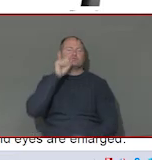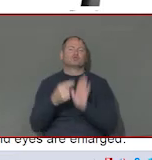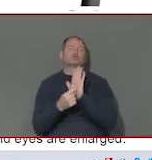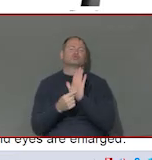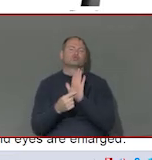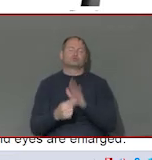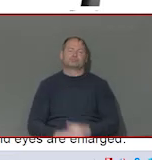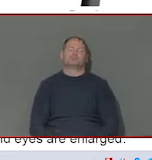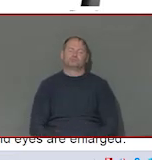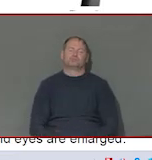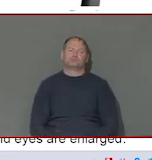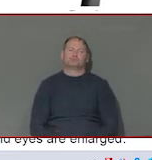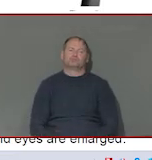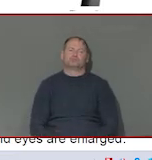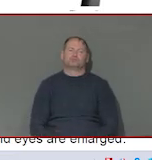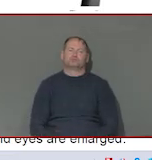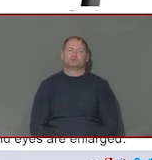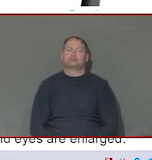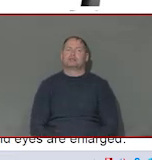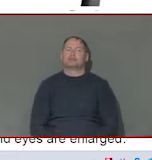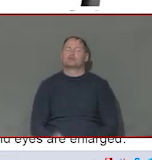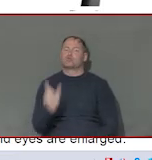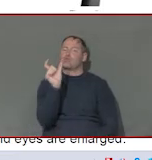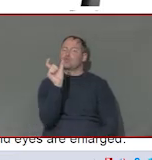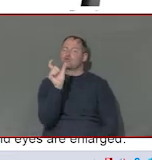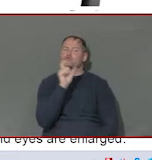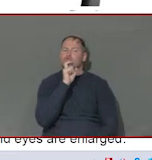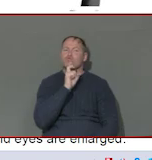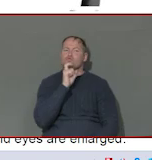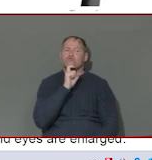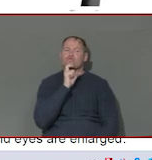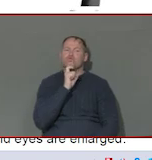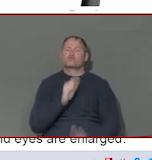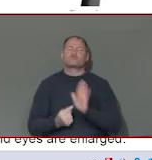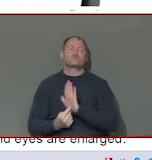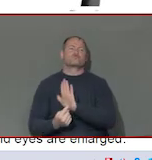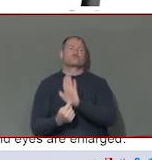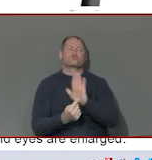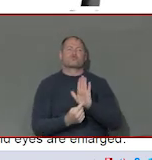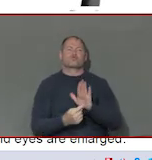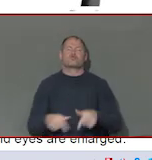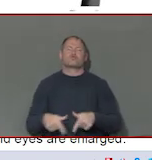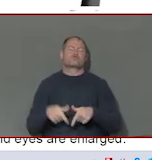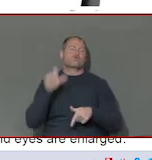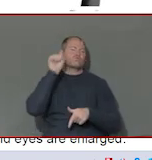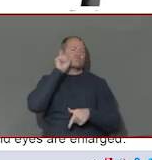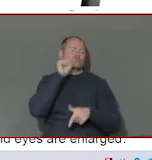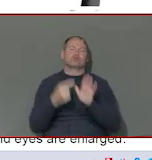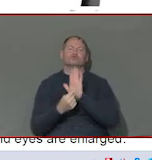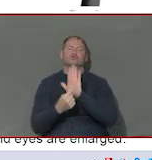genitals. So one word or the term that is used for exposure of genitals, it